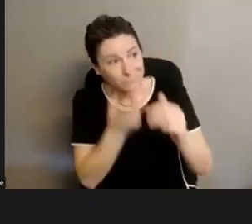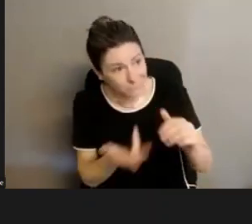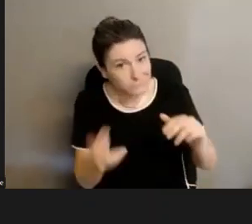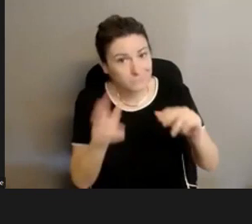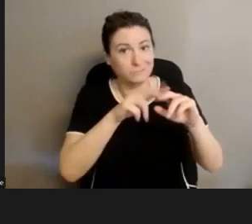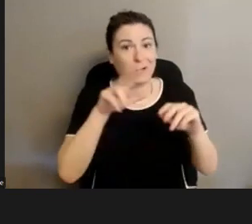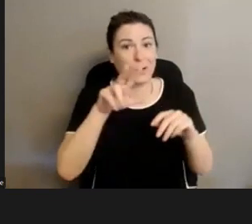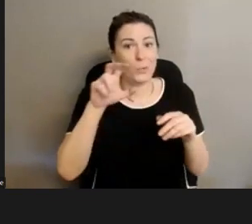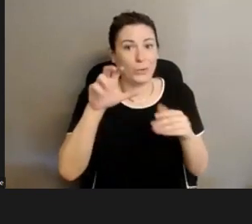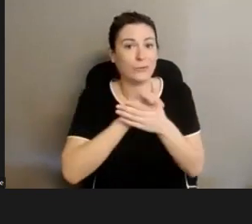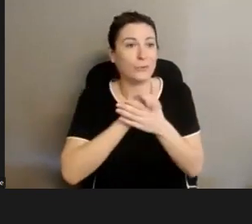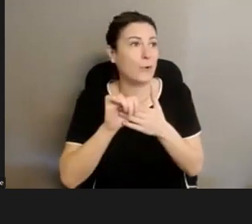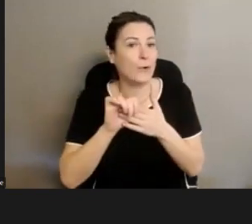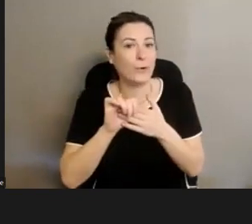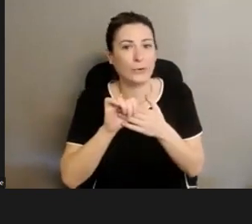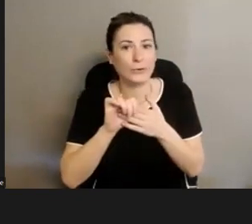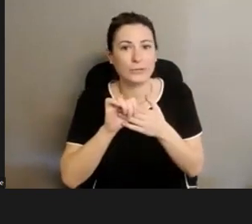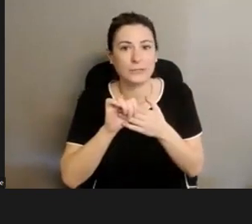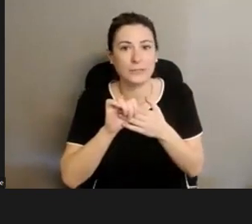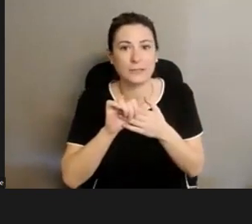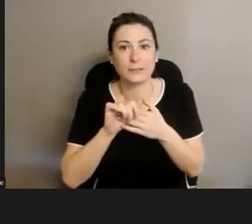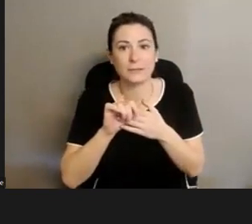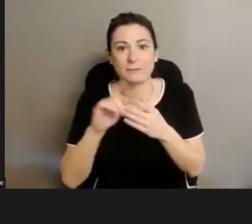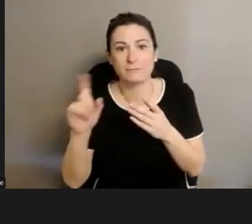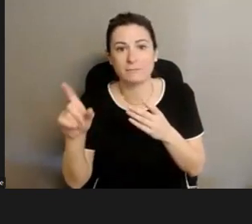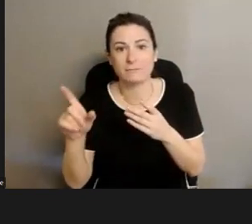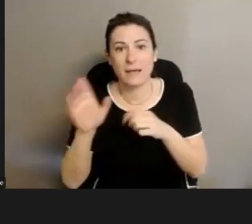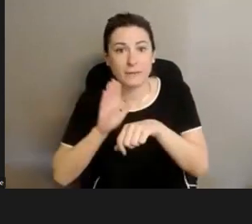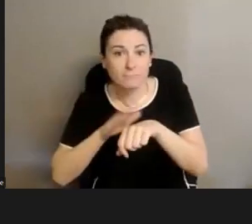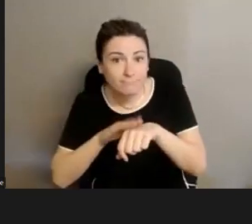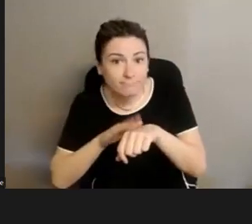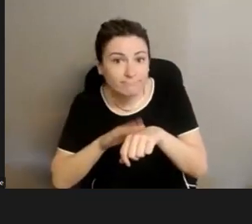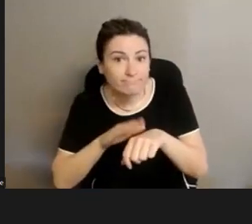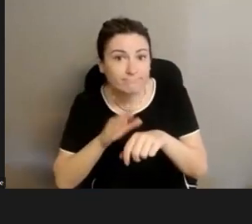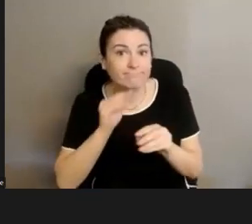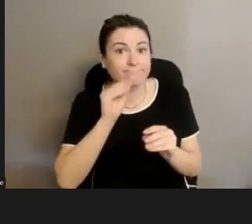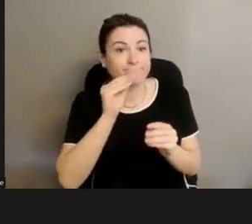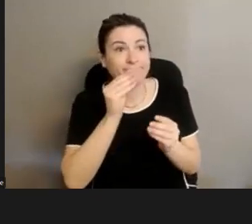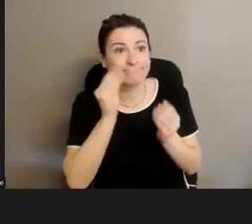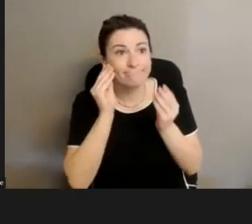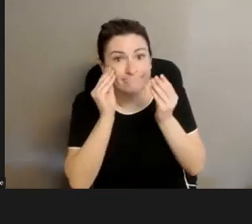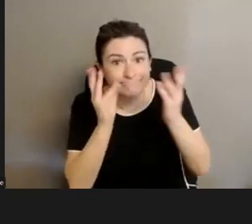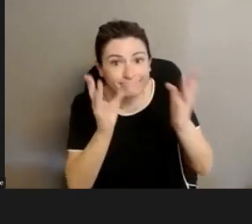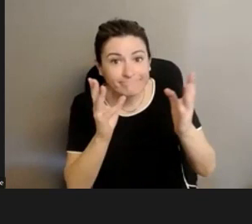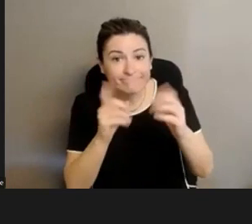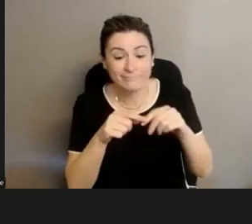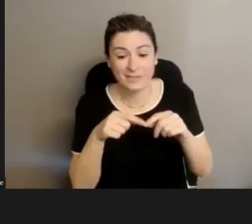panel. And there were no additions to the rate made in budget 2022.